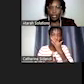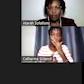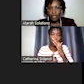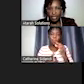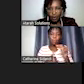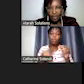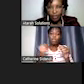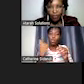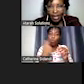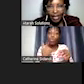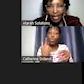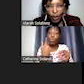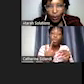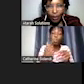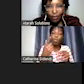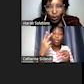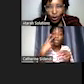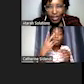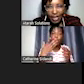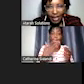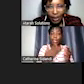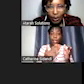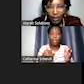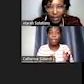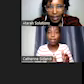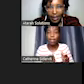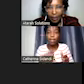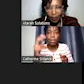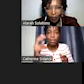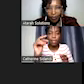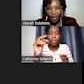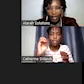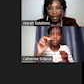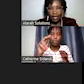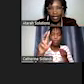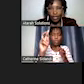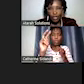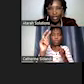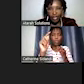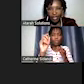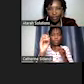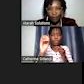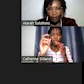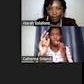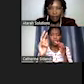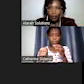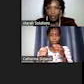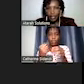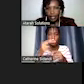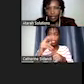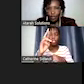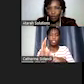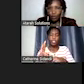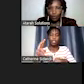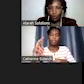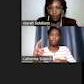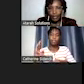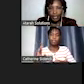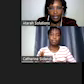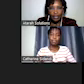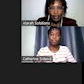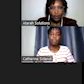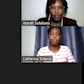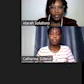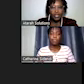HR. As you can see on this flyer, we have Newton Ciele, who is a HR at Pharma something. I need to,